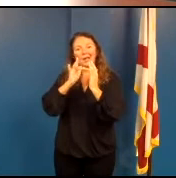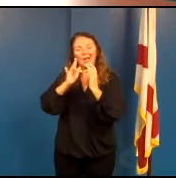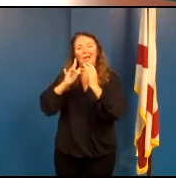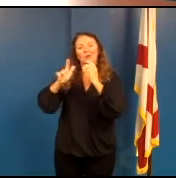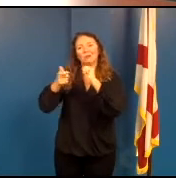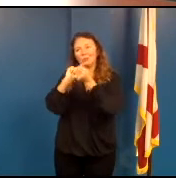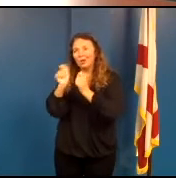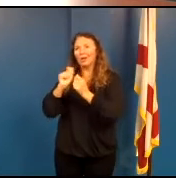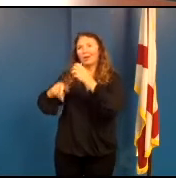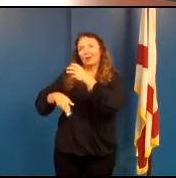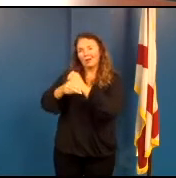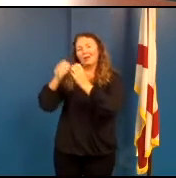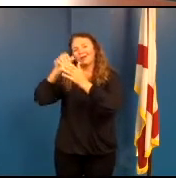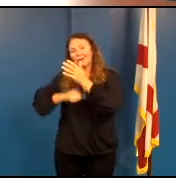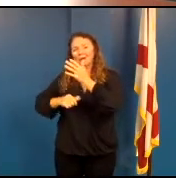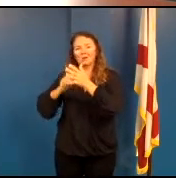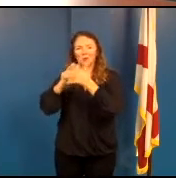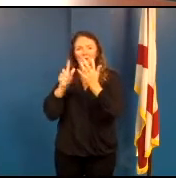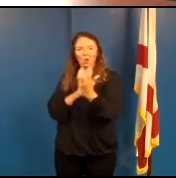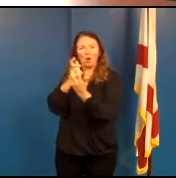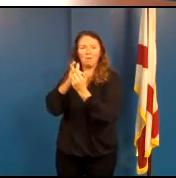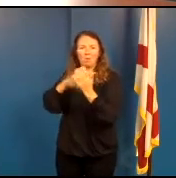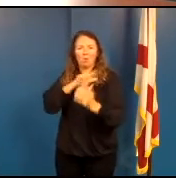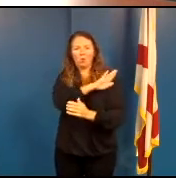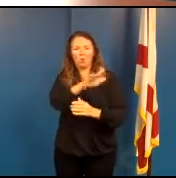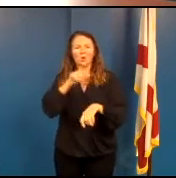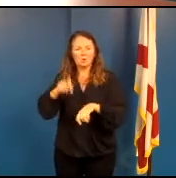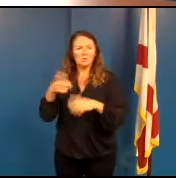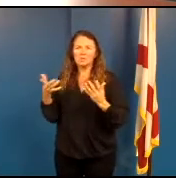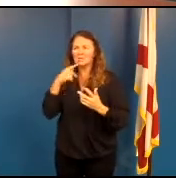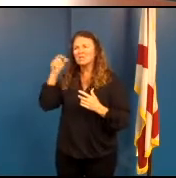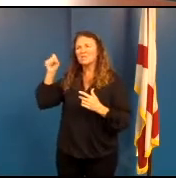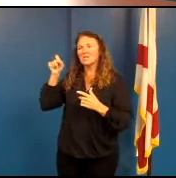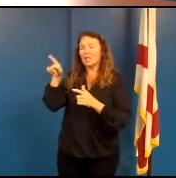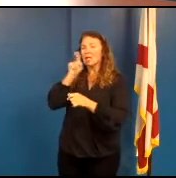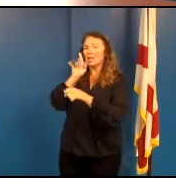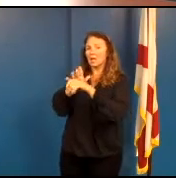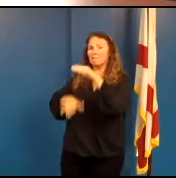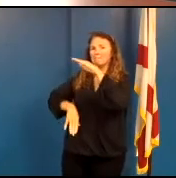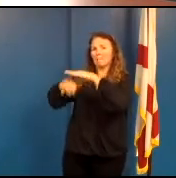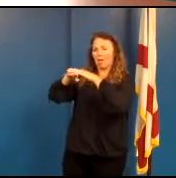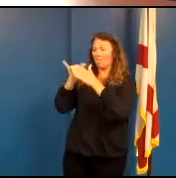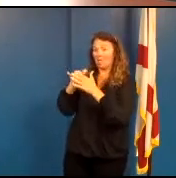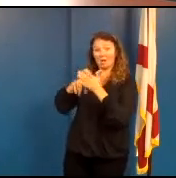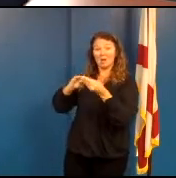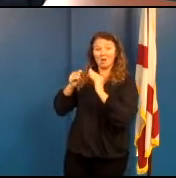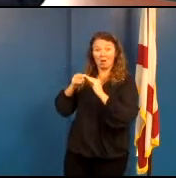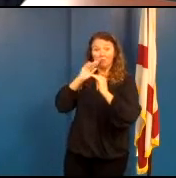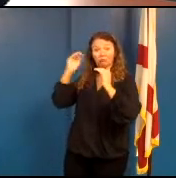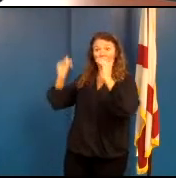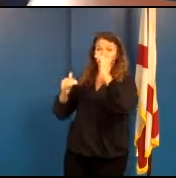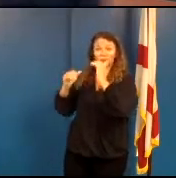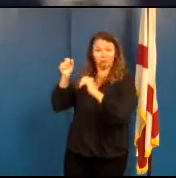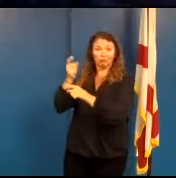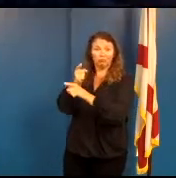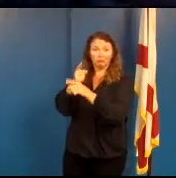and everything else right. that are needed in order to accommodate them. Thank you. So yeah, that's guaranteed maximum, yep. what you're seeing there.